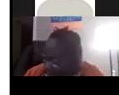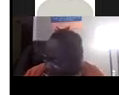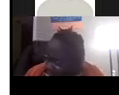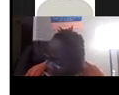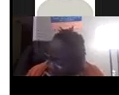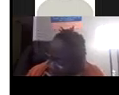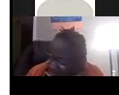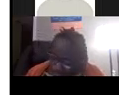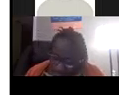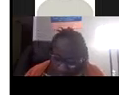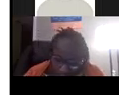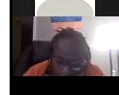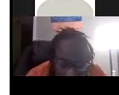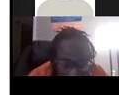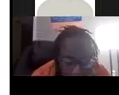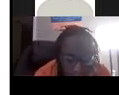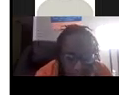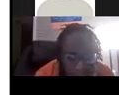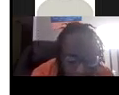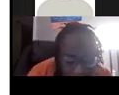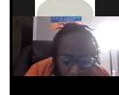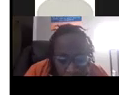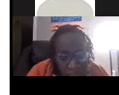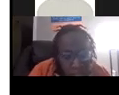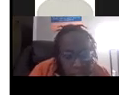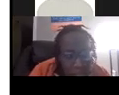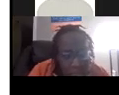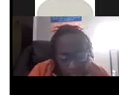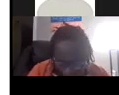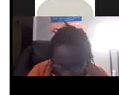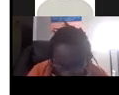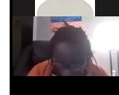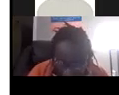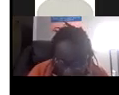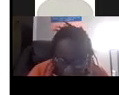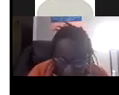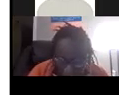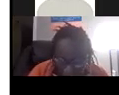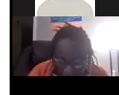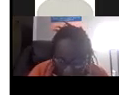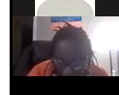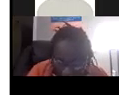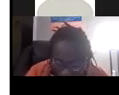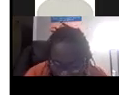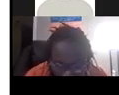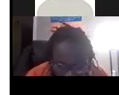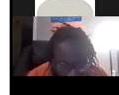Not specifically, but I'm always struck by the reality that the incarnation in and of